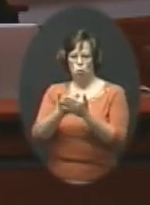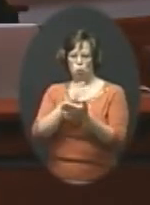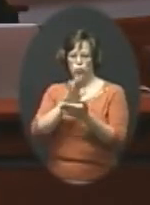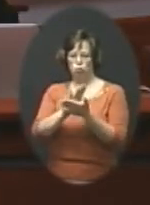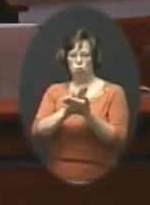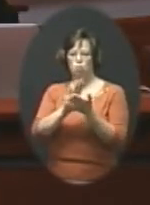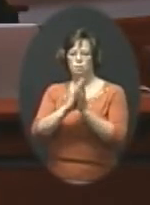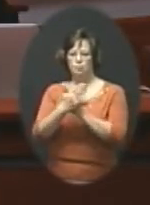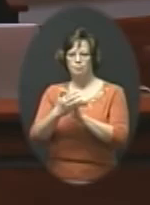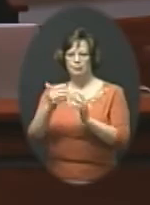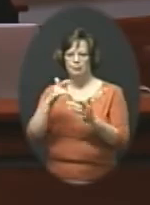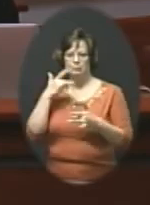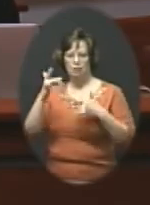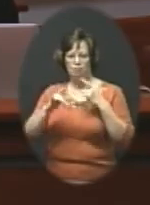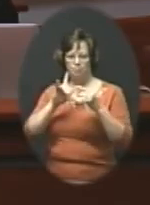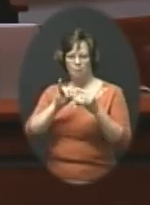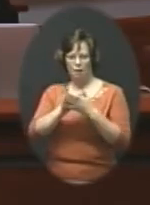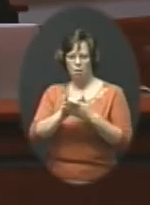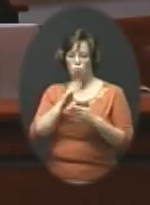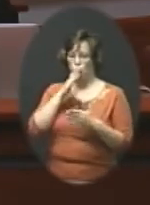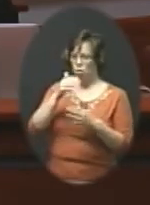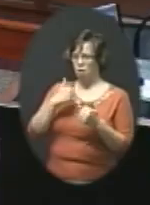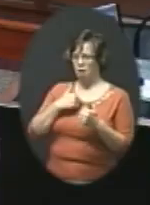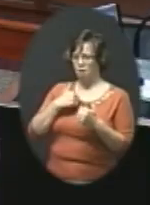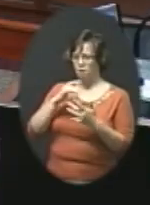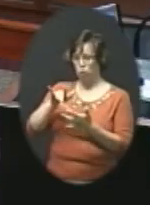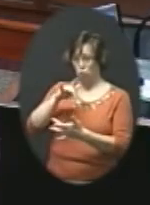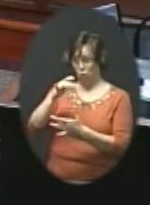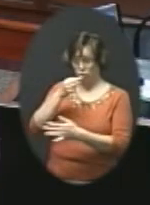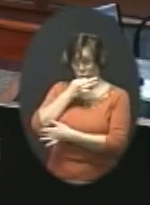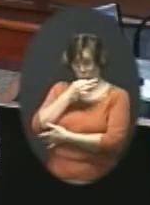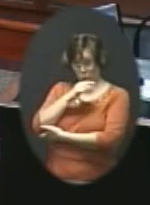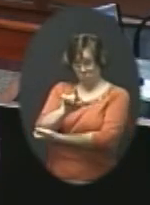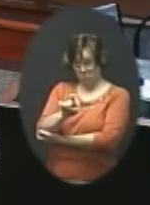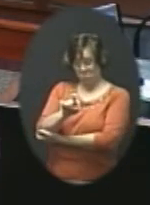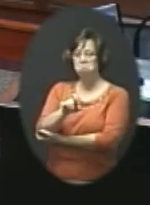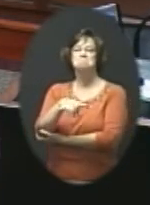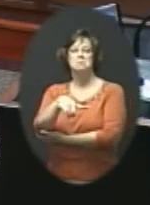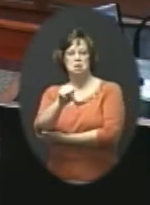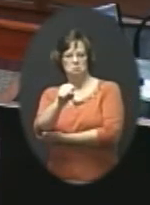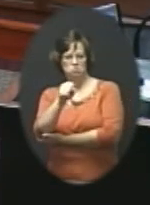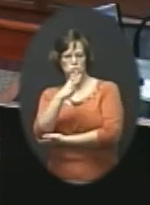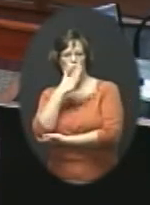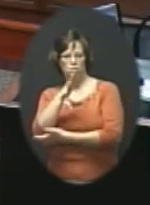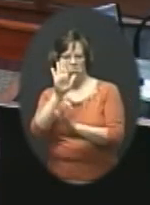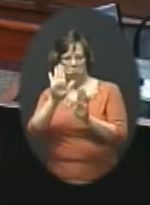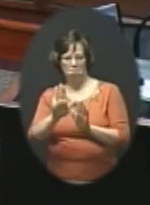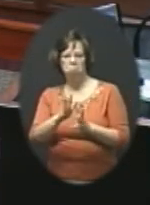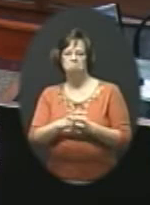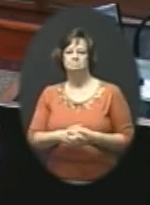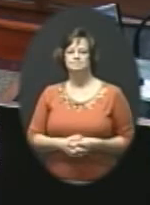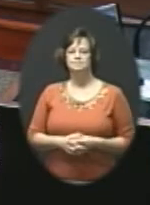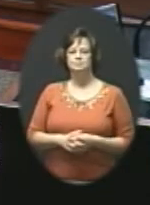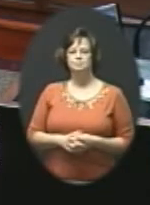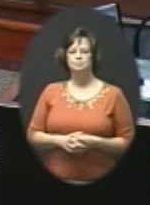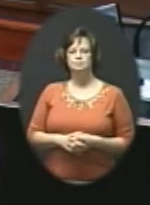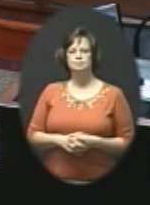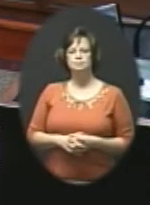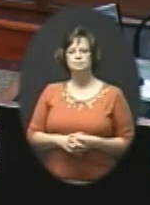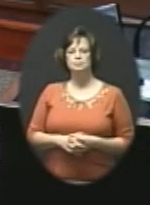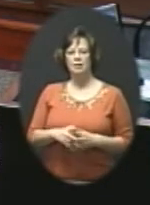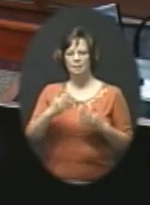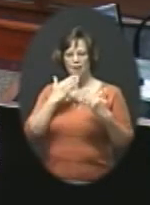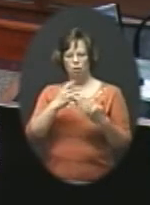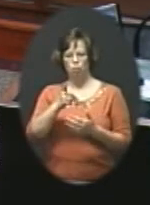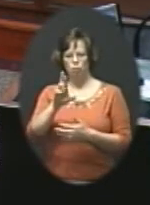excited. And we're going to get tours soon? You bet. Excellent. All right. Thank